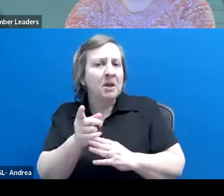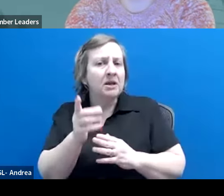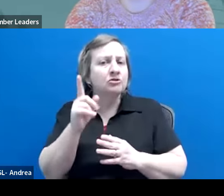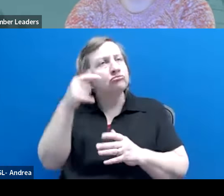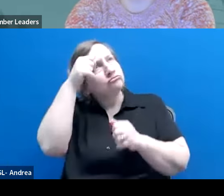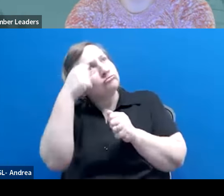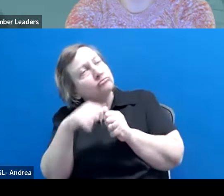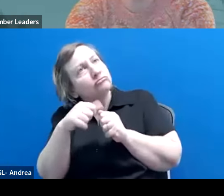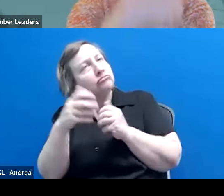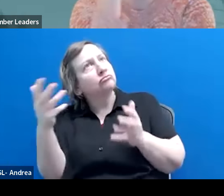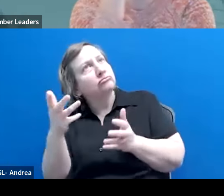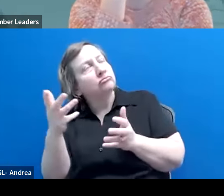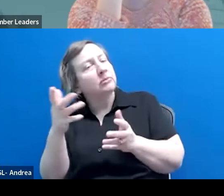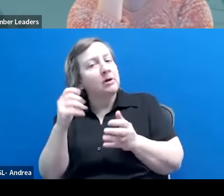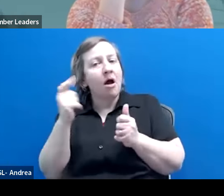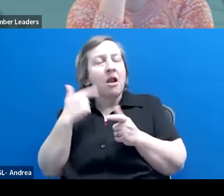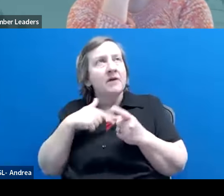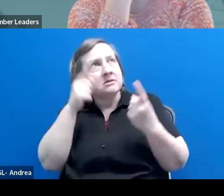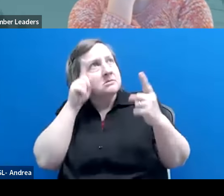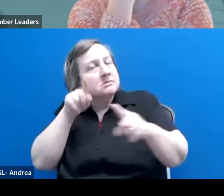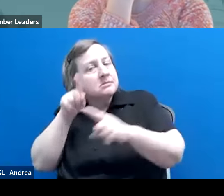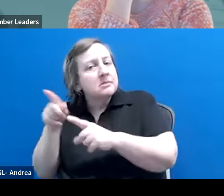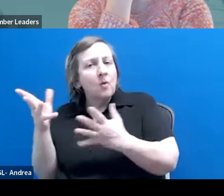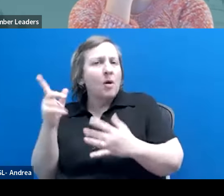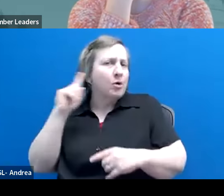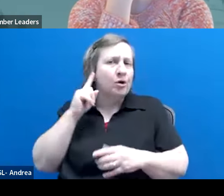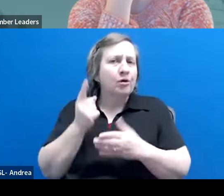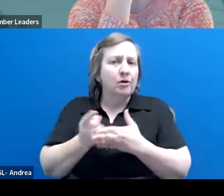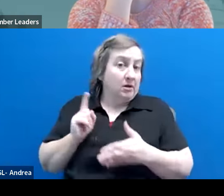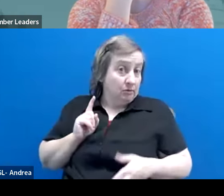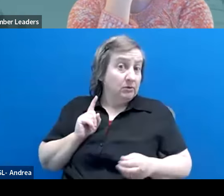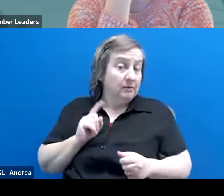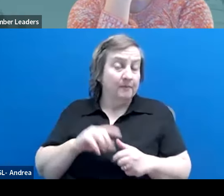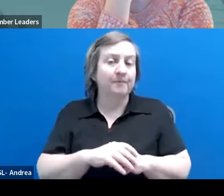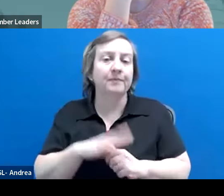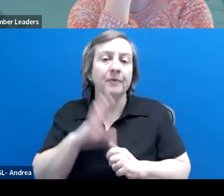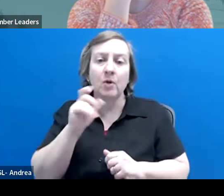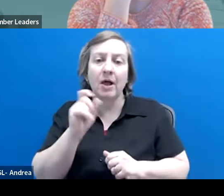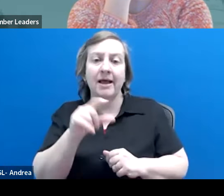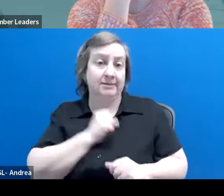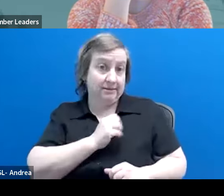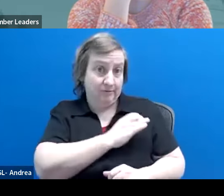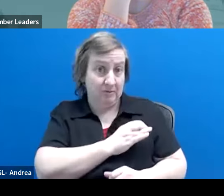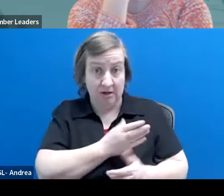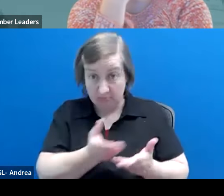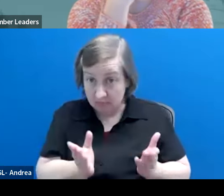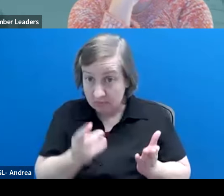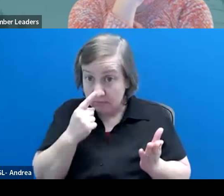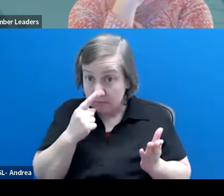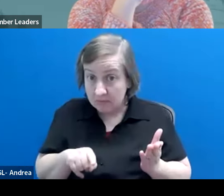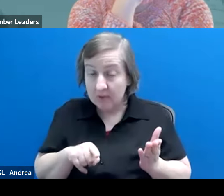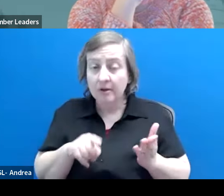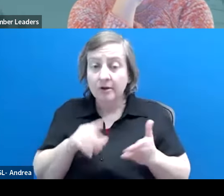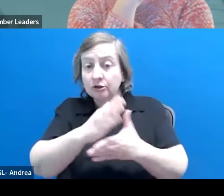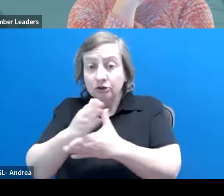our memories and all come on the same page about what we heard last week. So I'm gonna ask steering committee members if you could